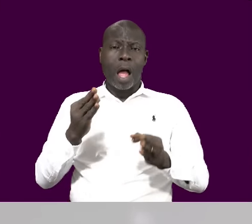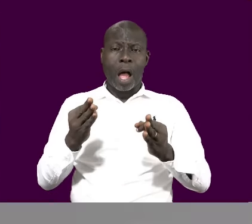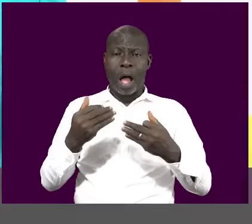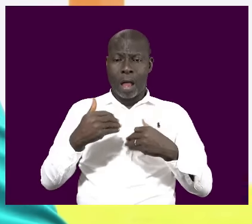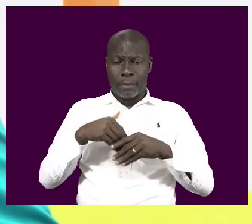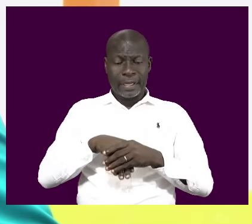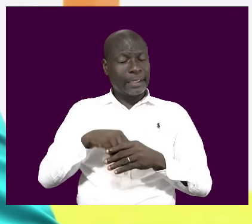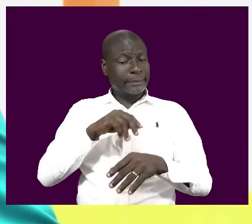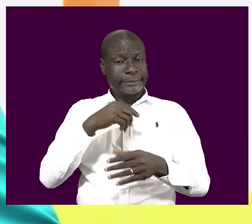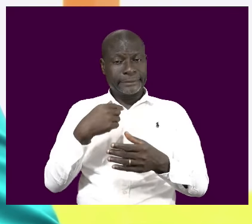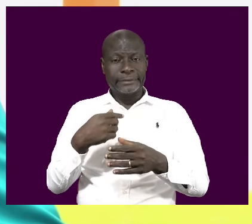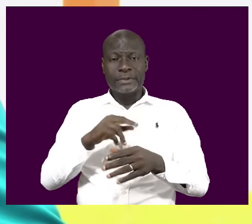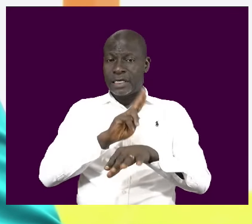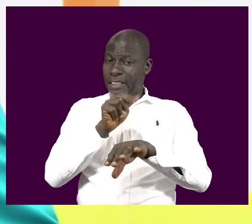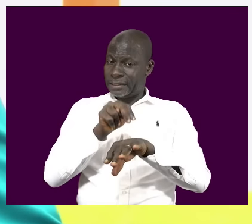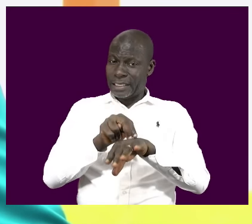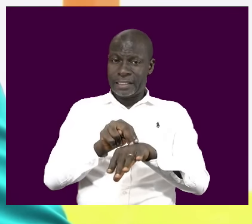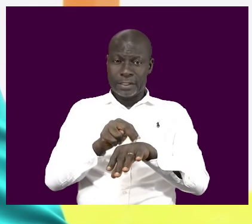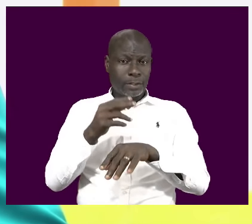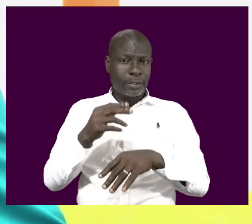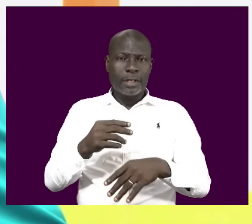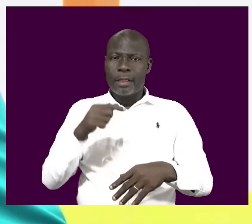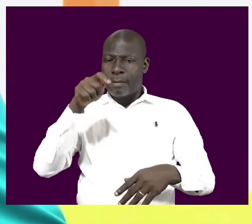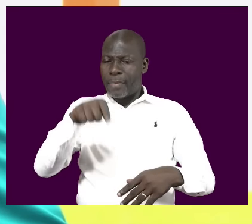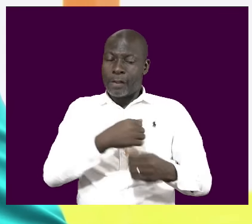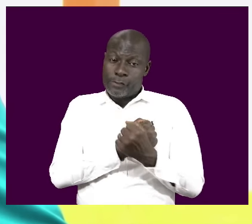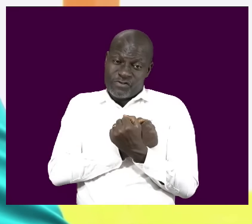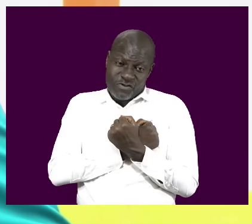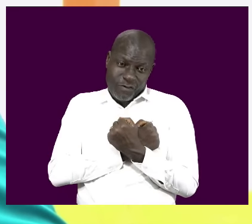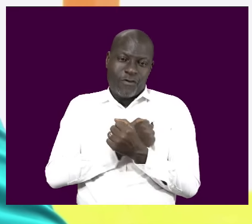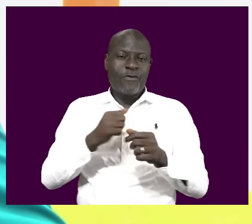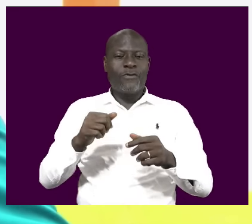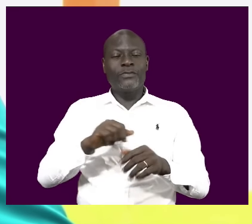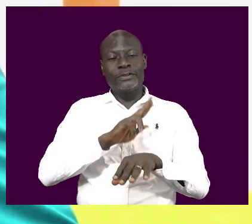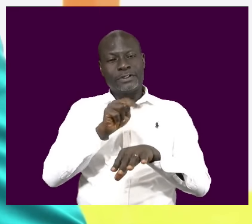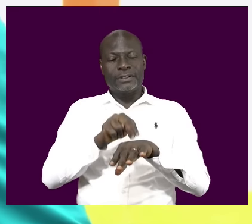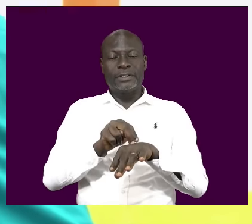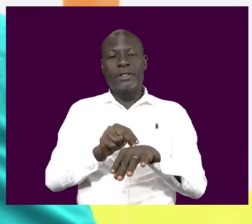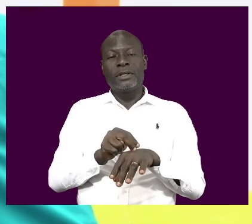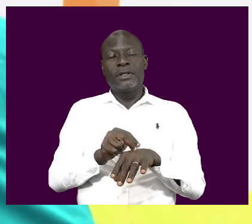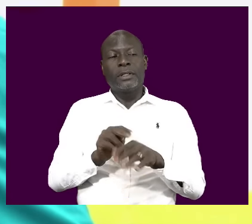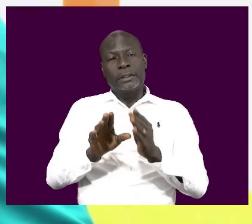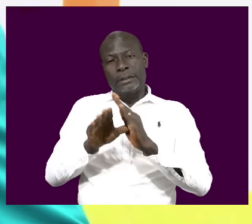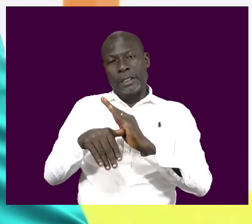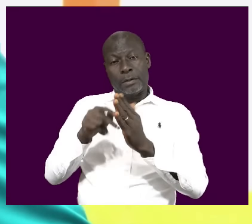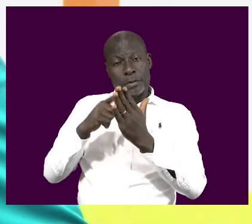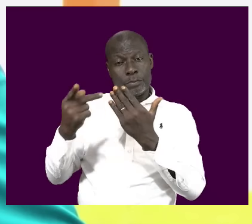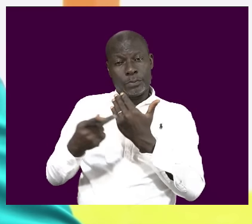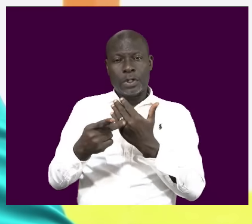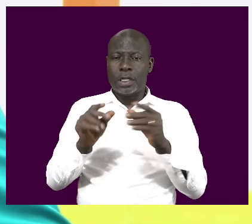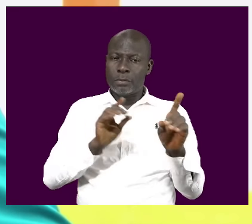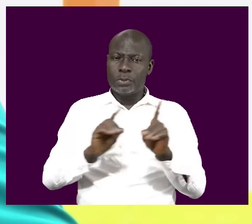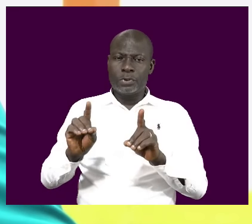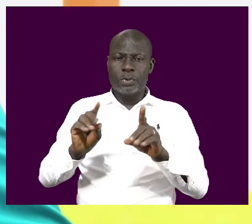a momma ɔman no ho ɛdɔ ɛntena yɛ mu na dwumadie a yɛdi a ɛbɛma yɛman